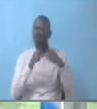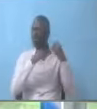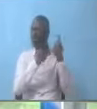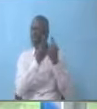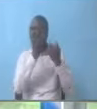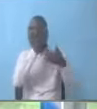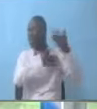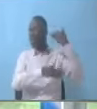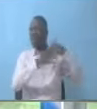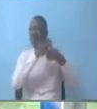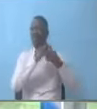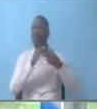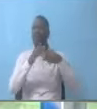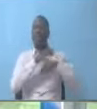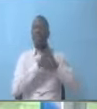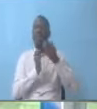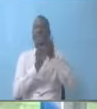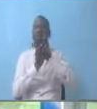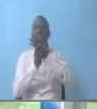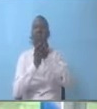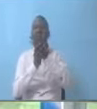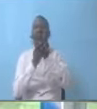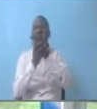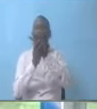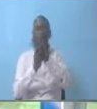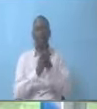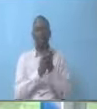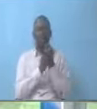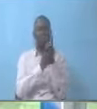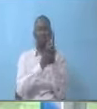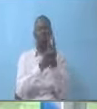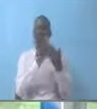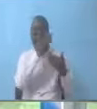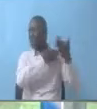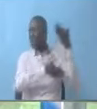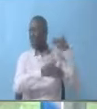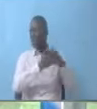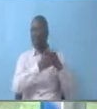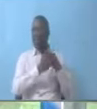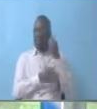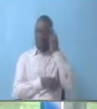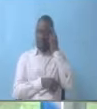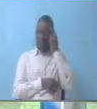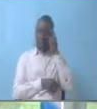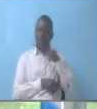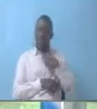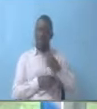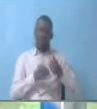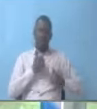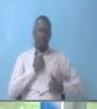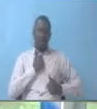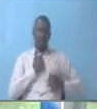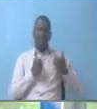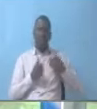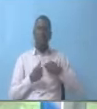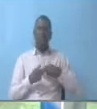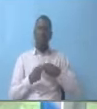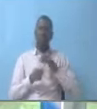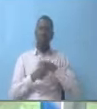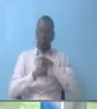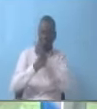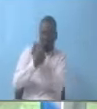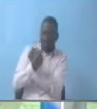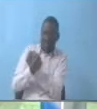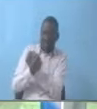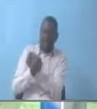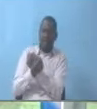1982. I'm on a set. there were security detainees and a tribunal